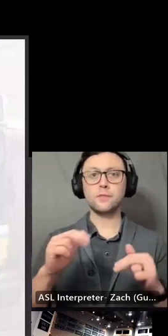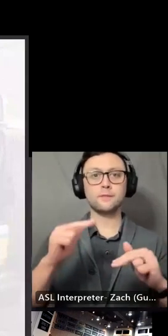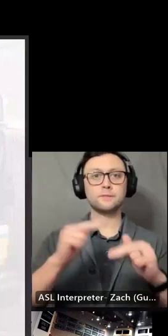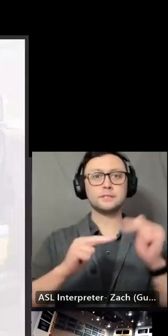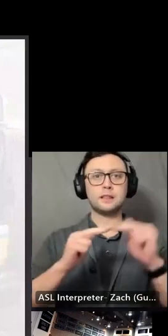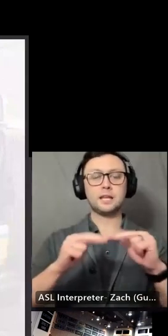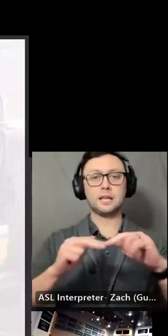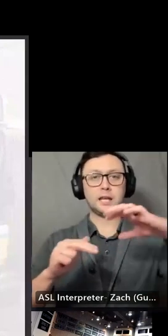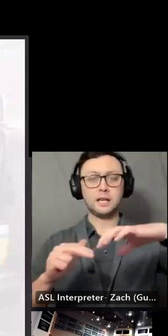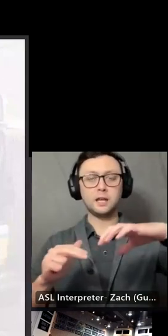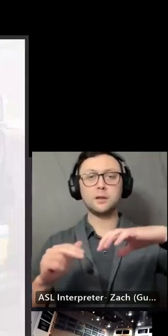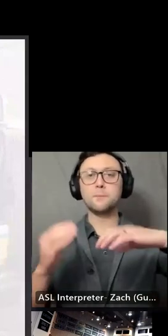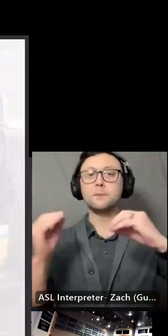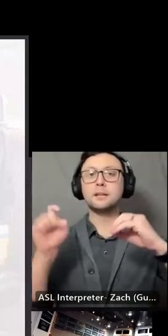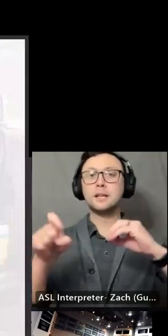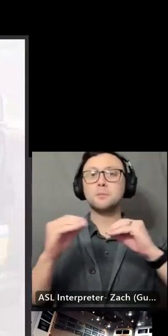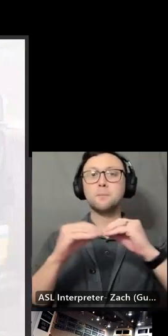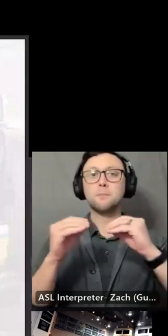facilities,